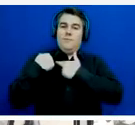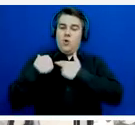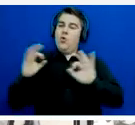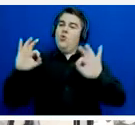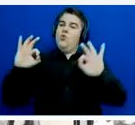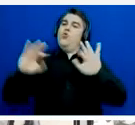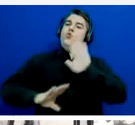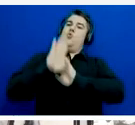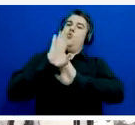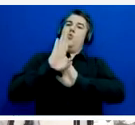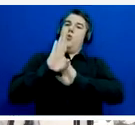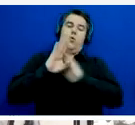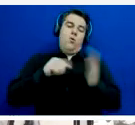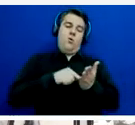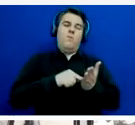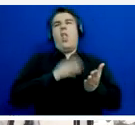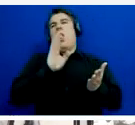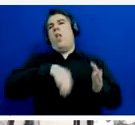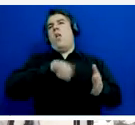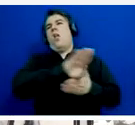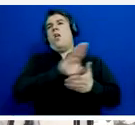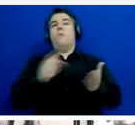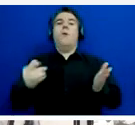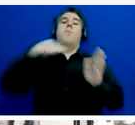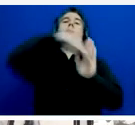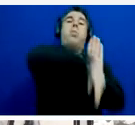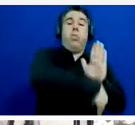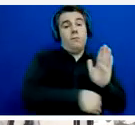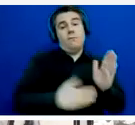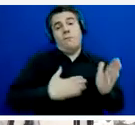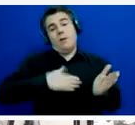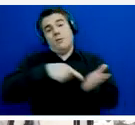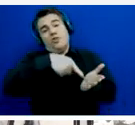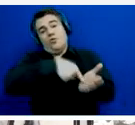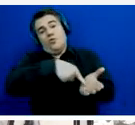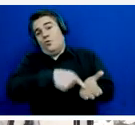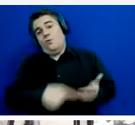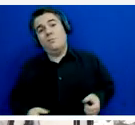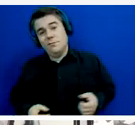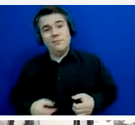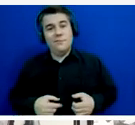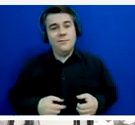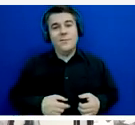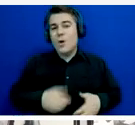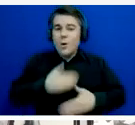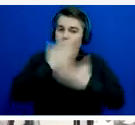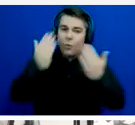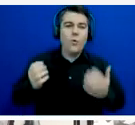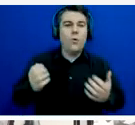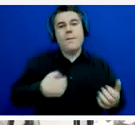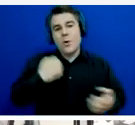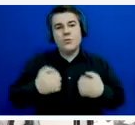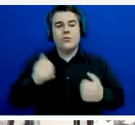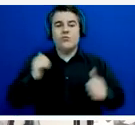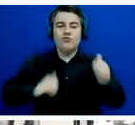And so where you are right now, just take responsibility. Knock out the emotions and the drama. Excuse me, take a drink here.